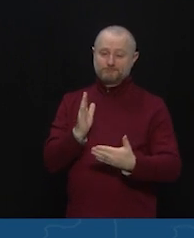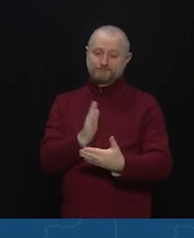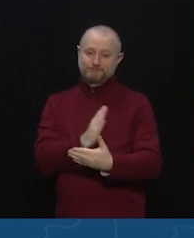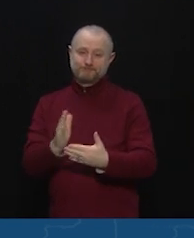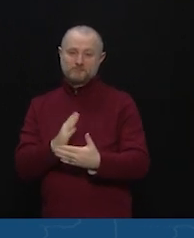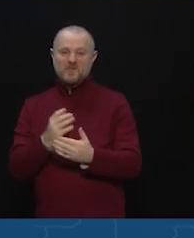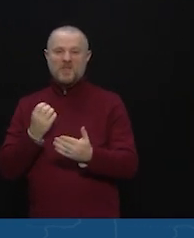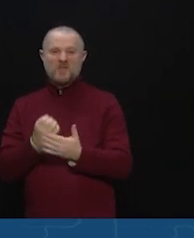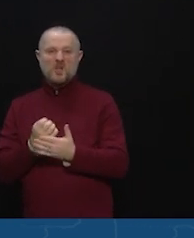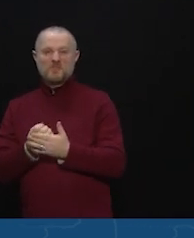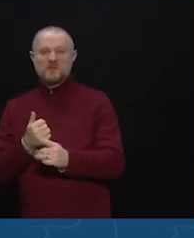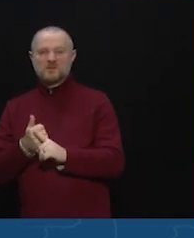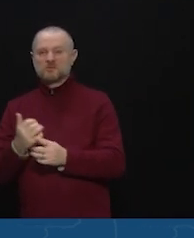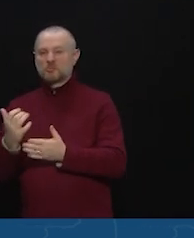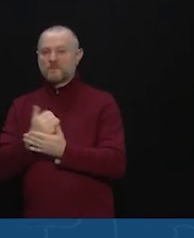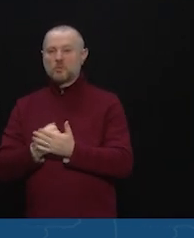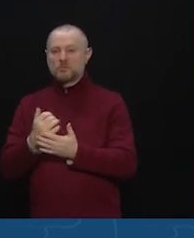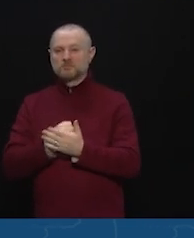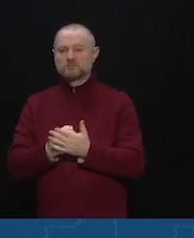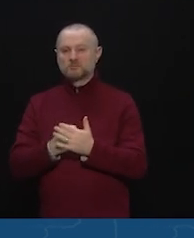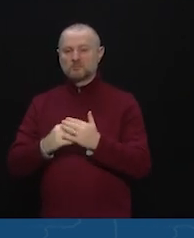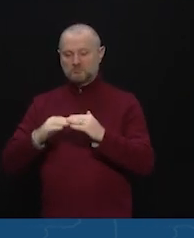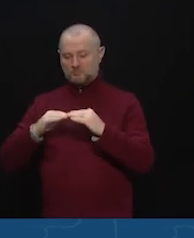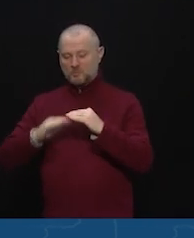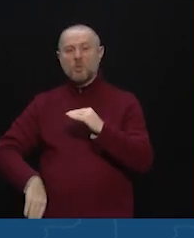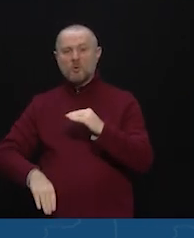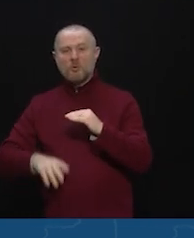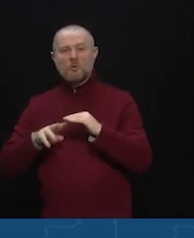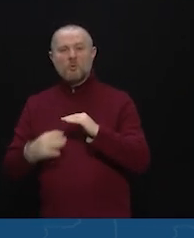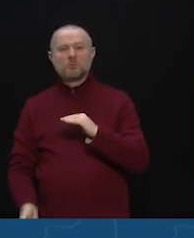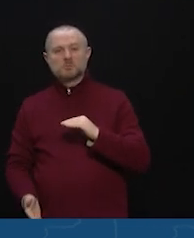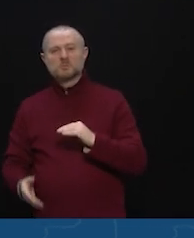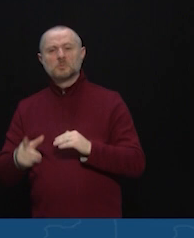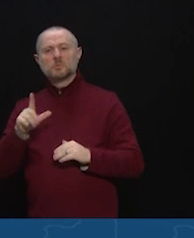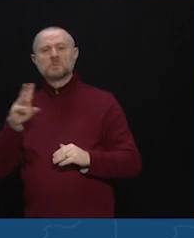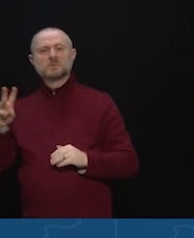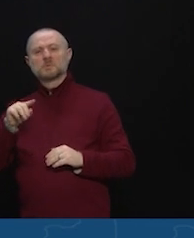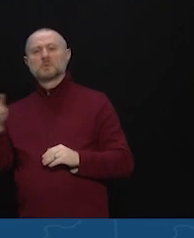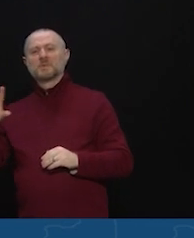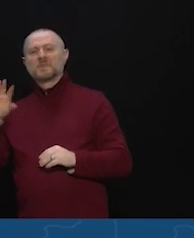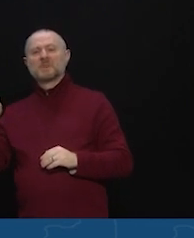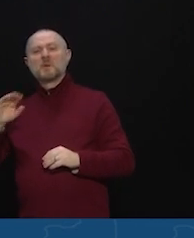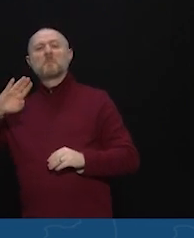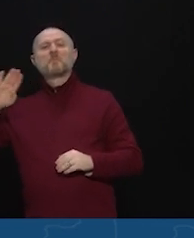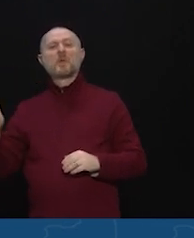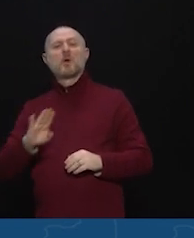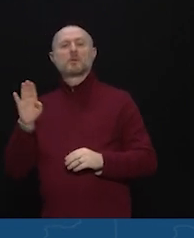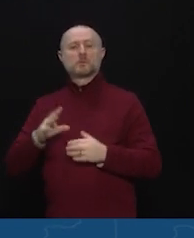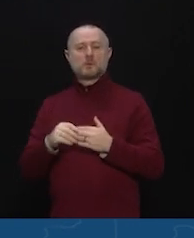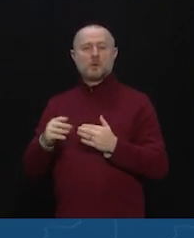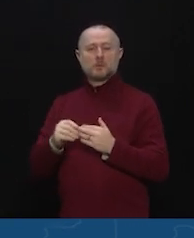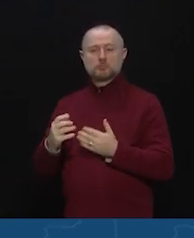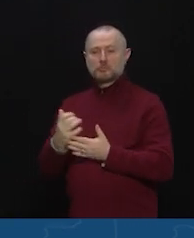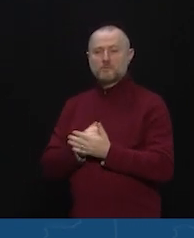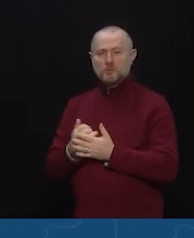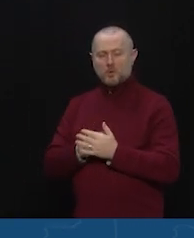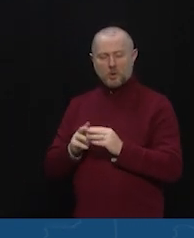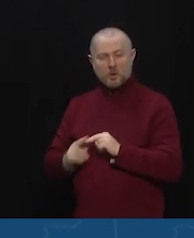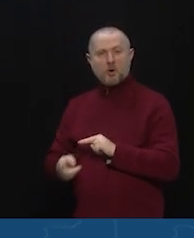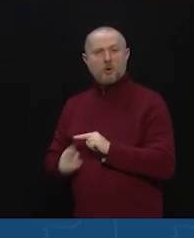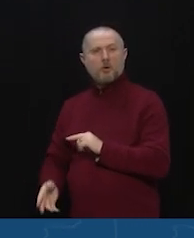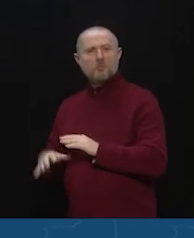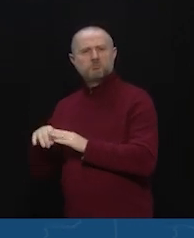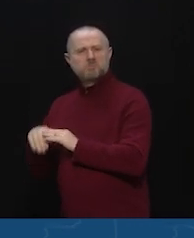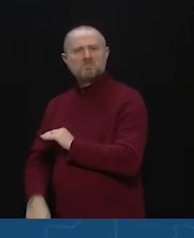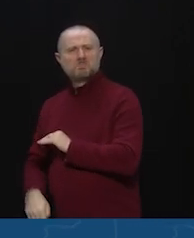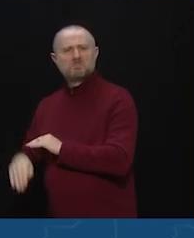billion over the 3-year period. So the size of the losses just illustrate the challenge, right, of setting aside